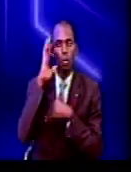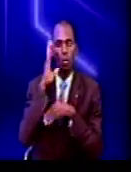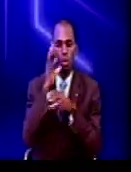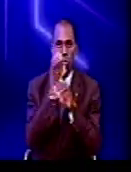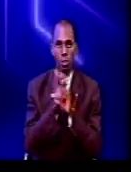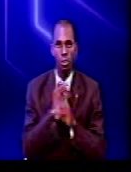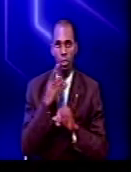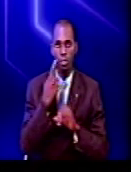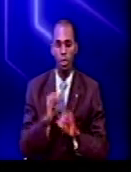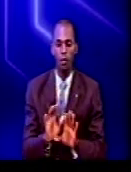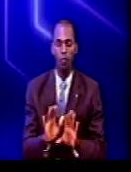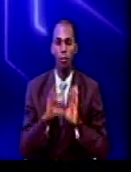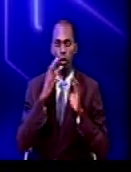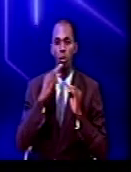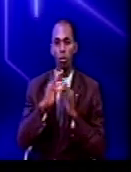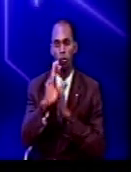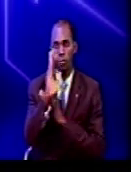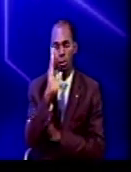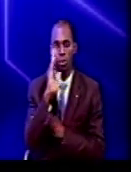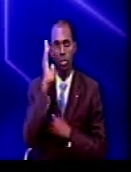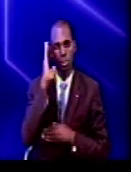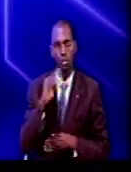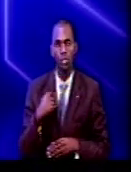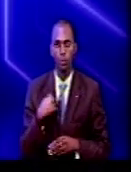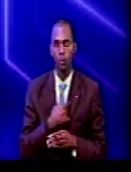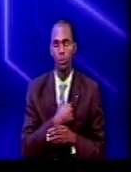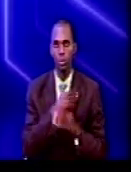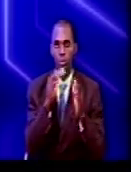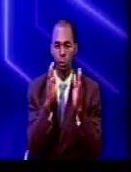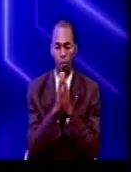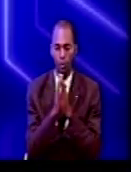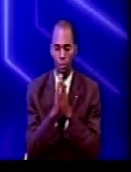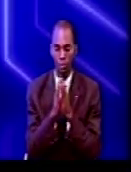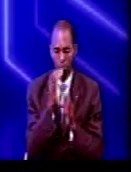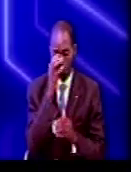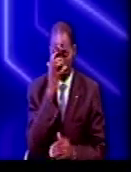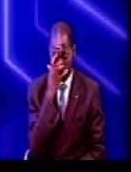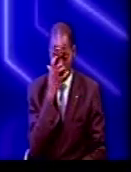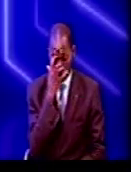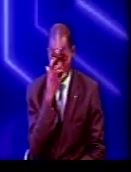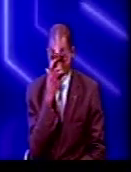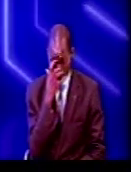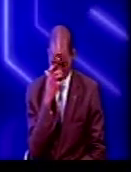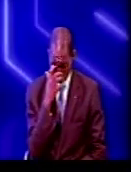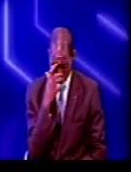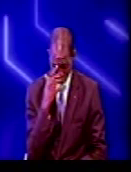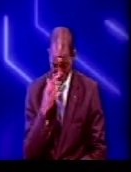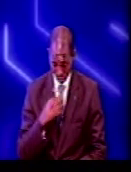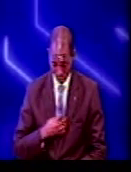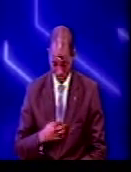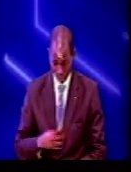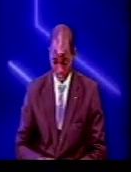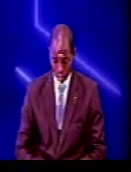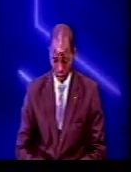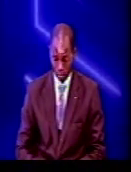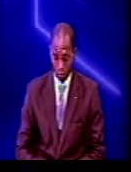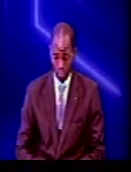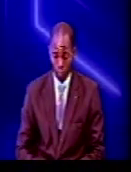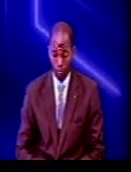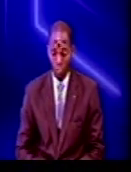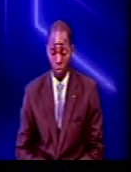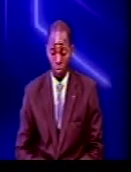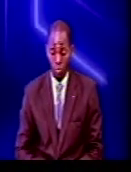leaders across the nations will possess the fear of God. Shall we pray?